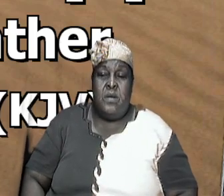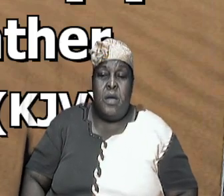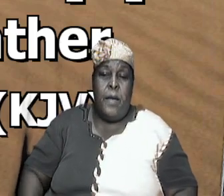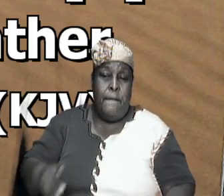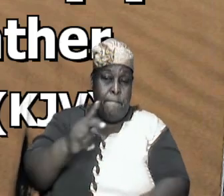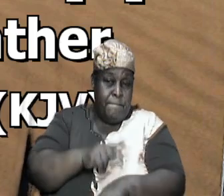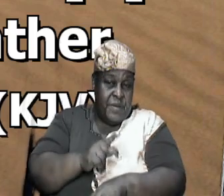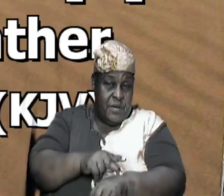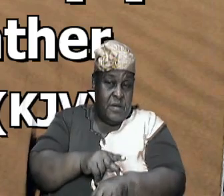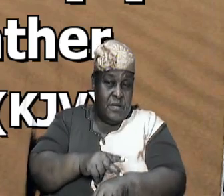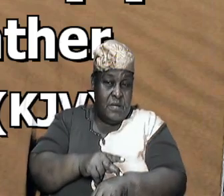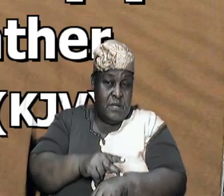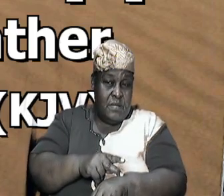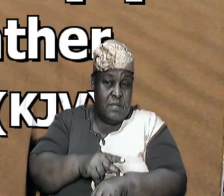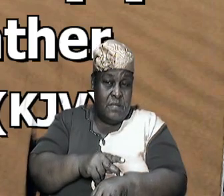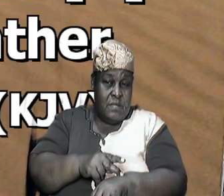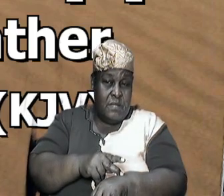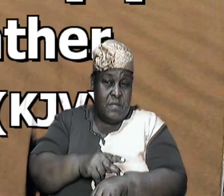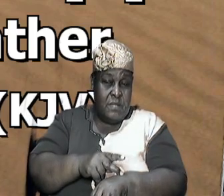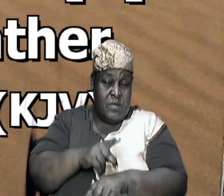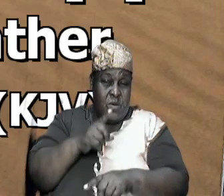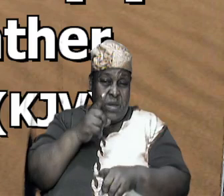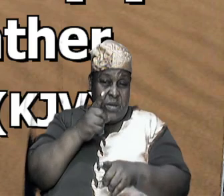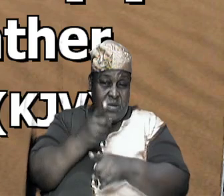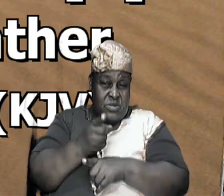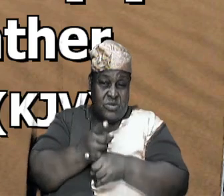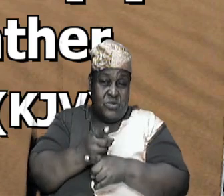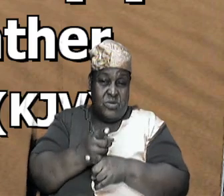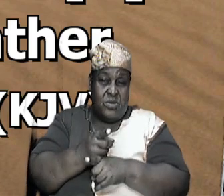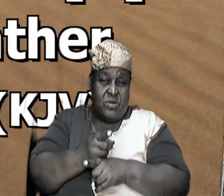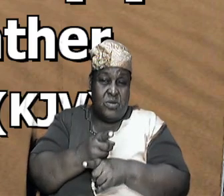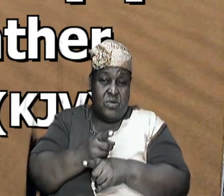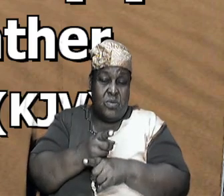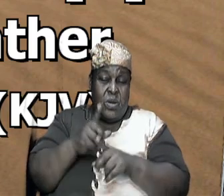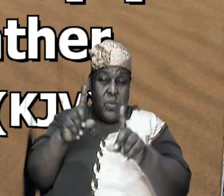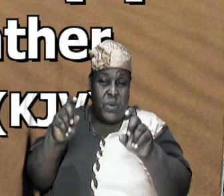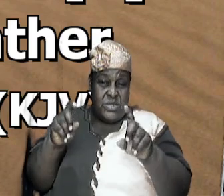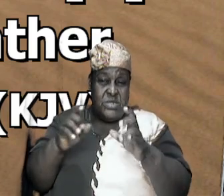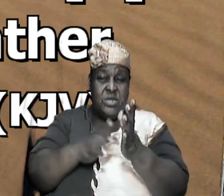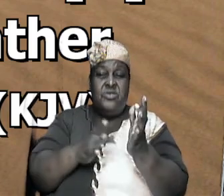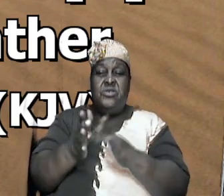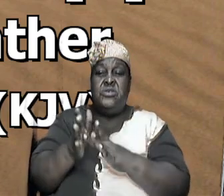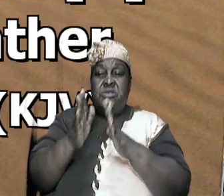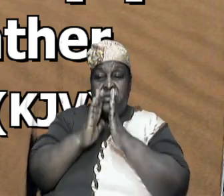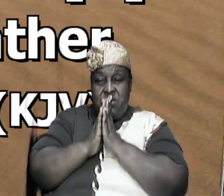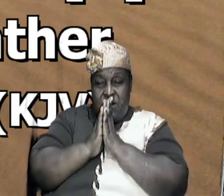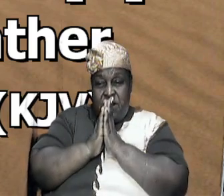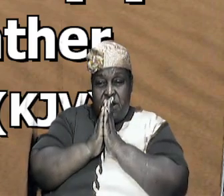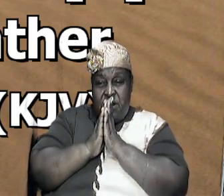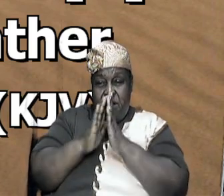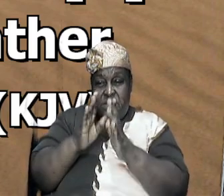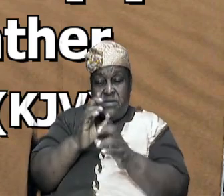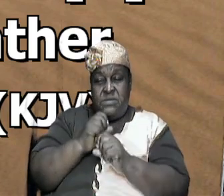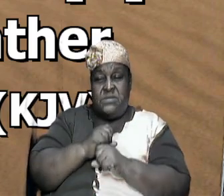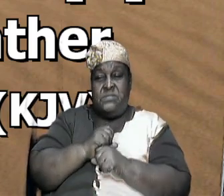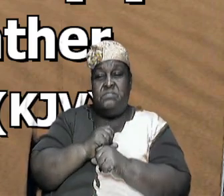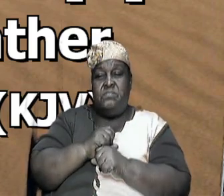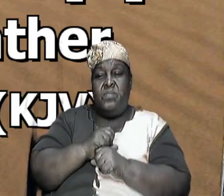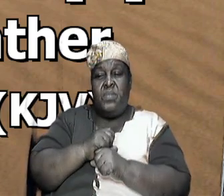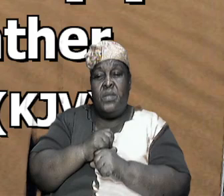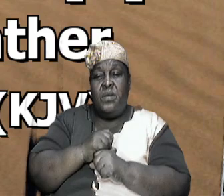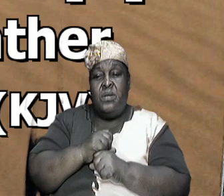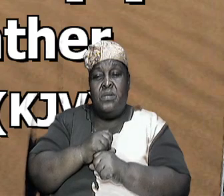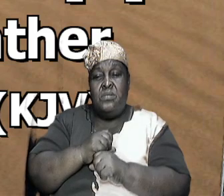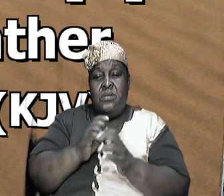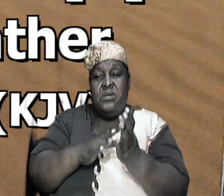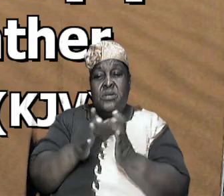Peter responds. This is Peter response to a question that Jesus asked. Jesus asks, you know,